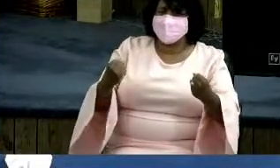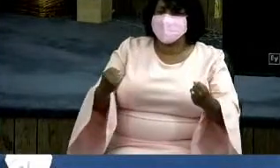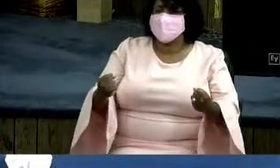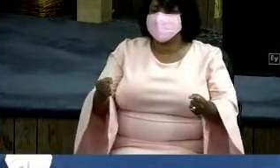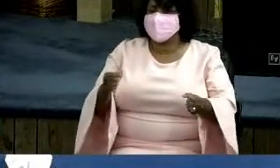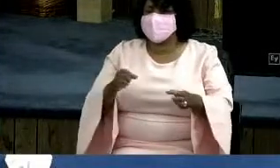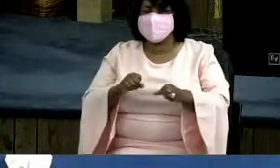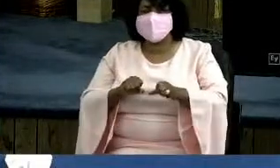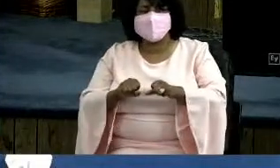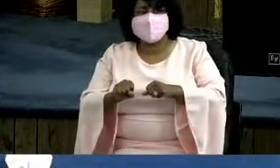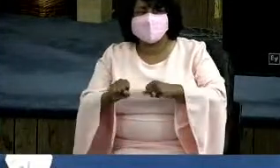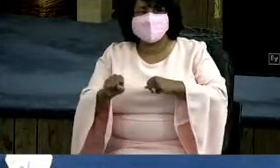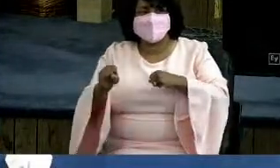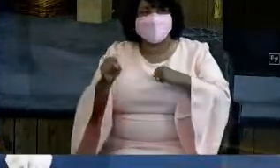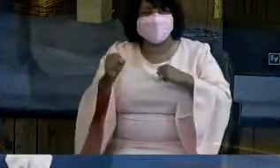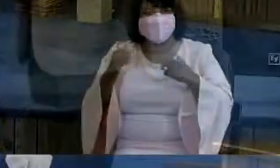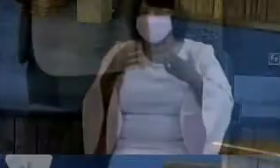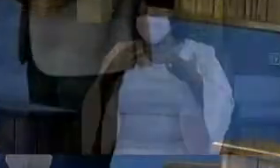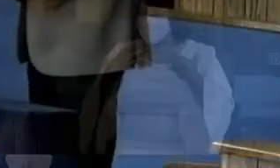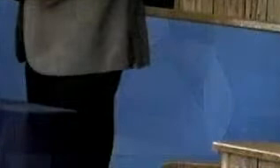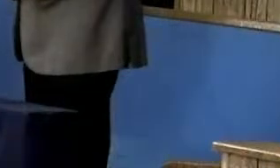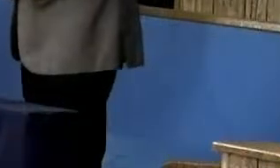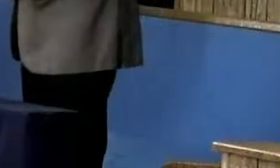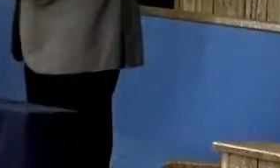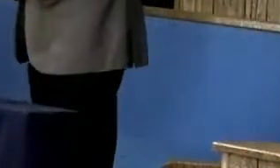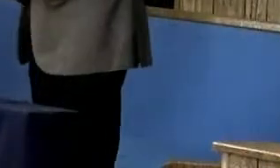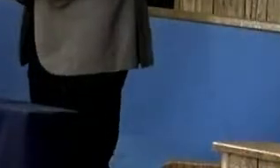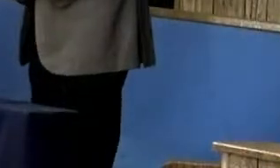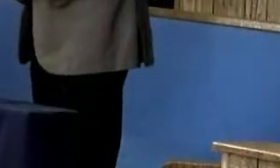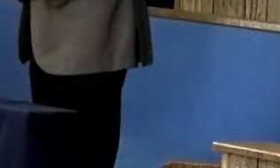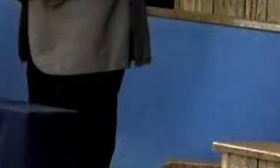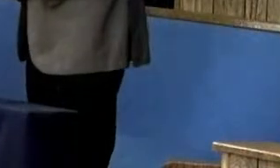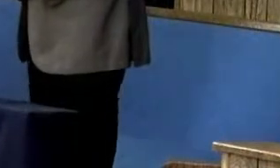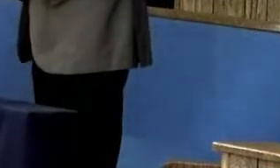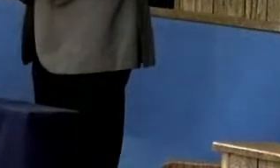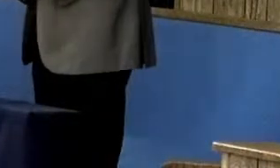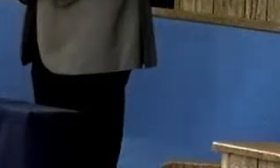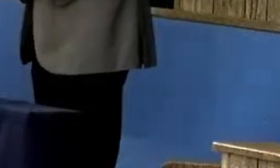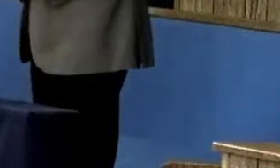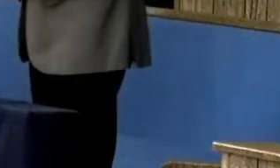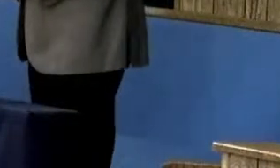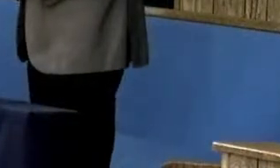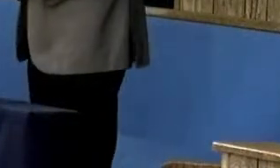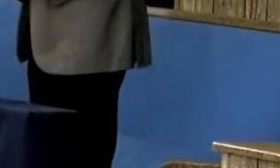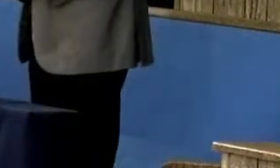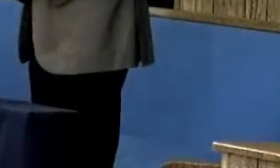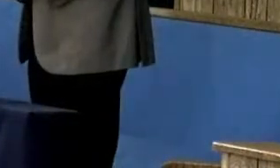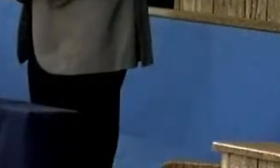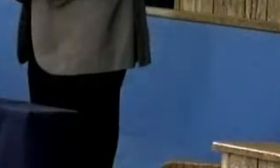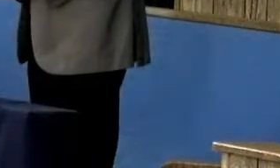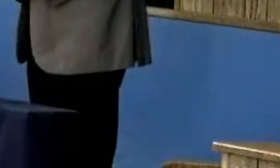so mighty. My God plans for me,